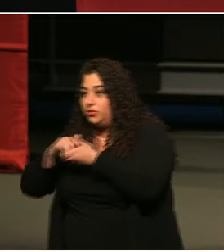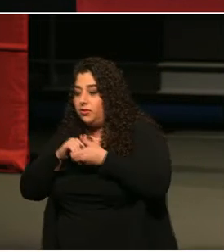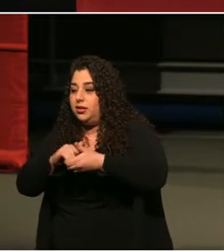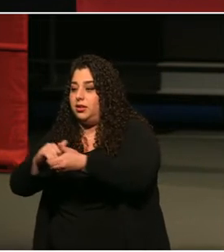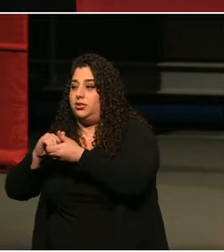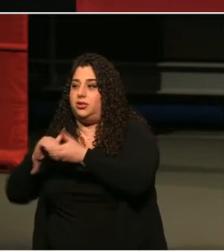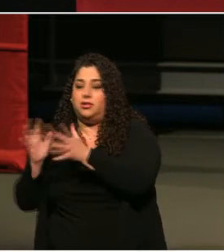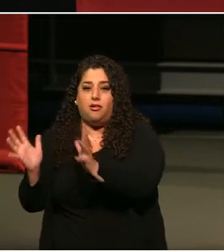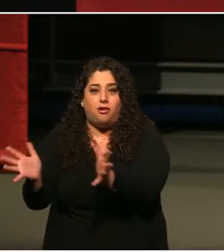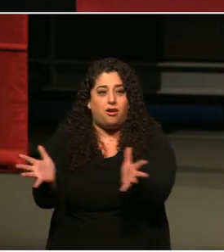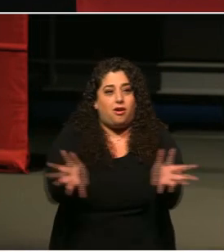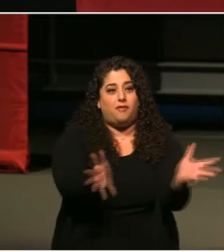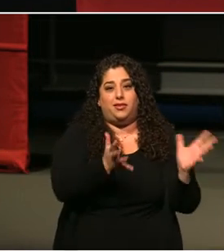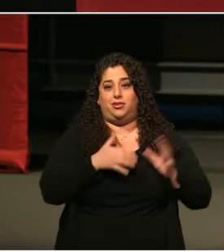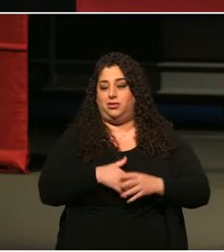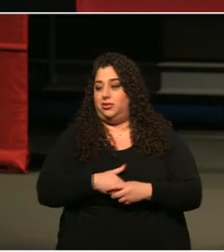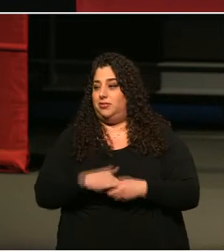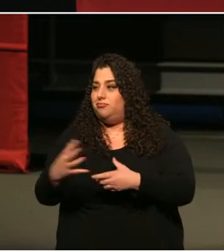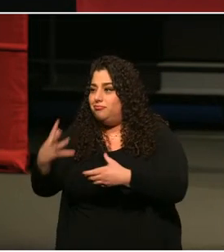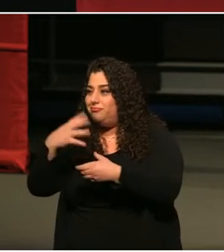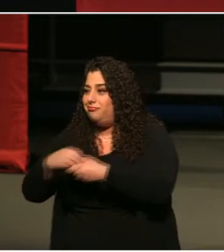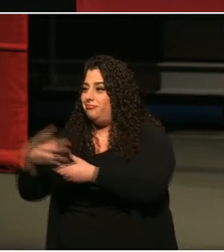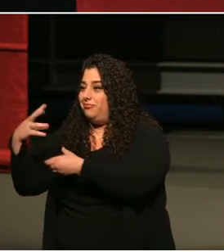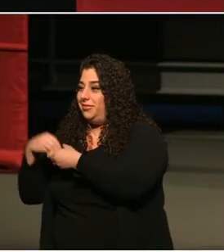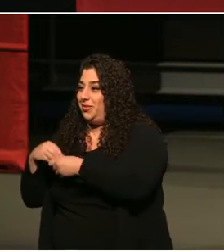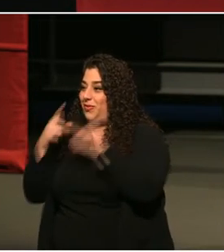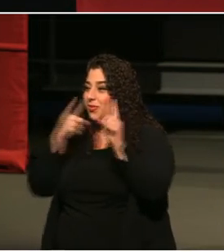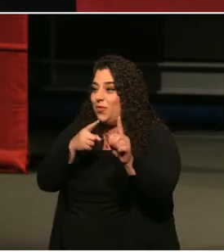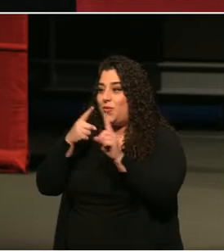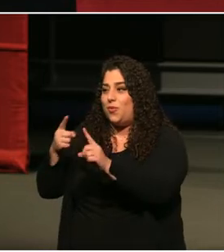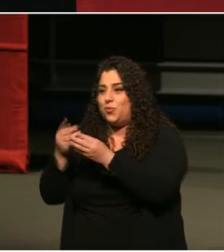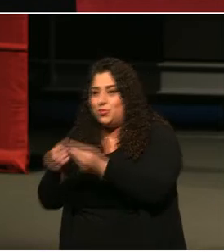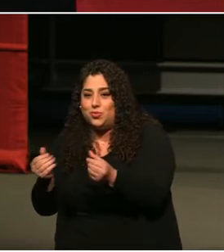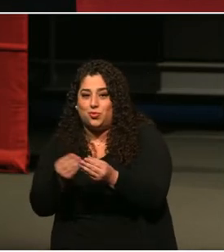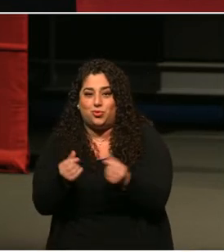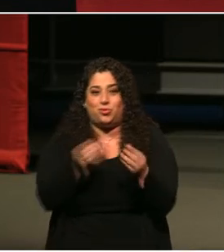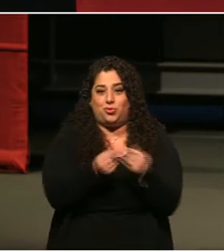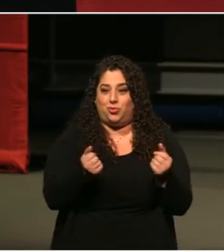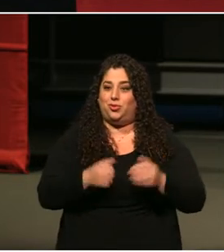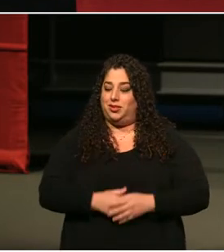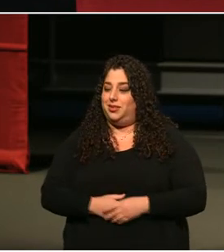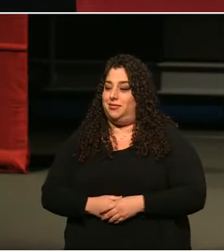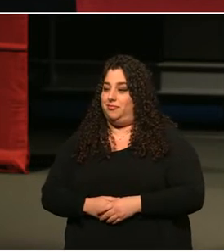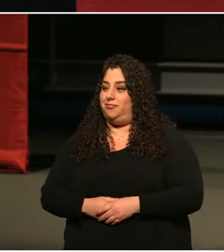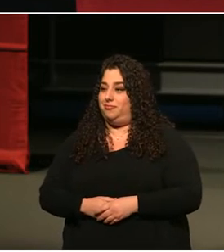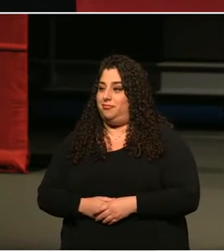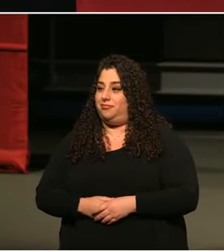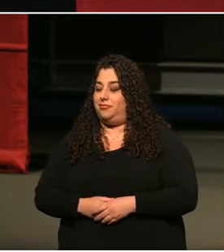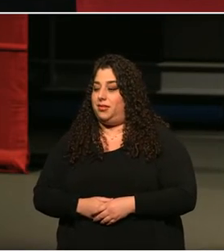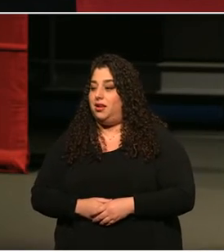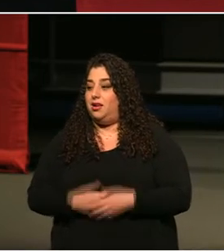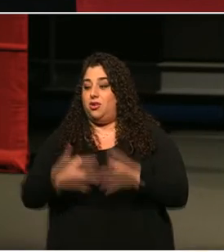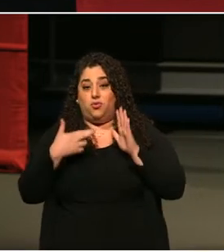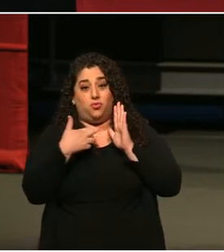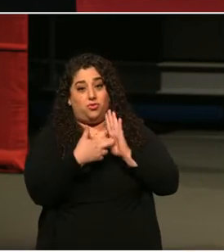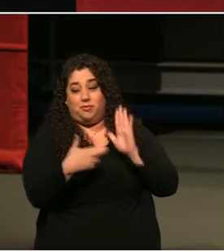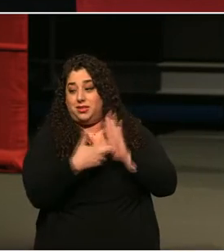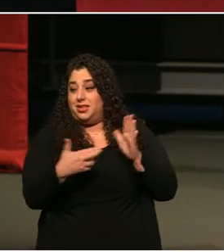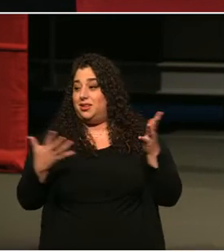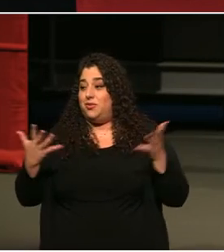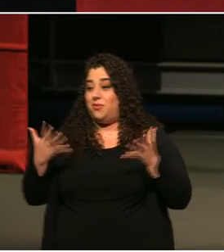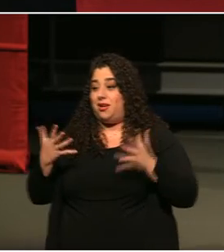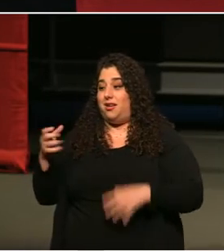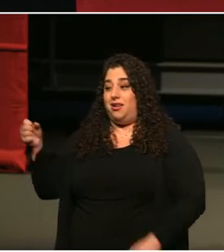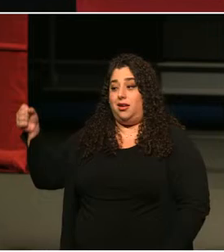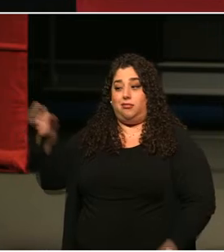we have greatly inspired. Ms. Littlefeather, I heard that your favorite color was purple, hence the what I'm wearing.